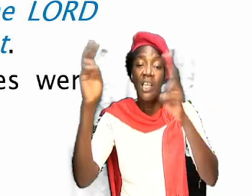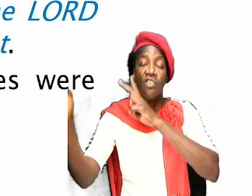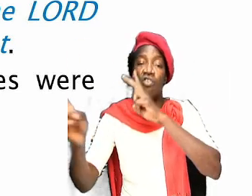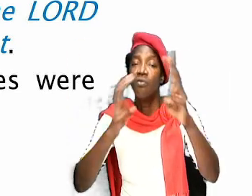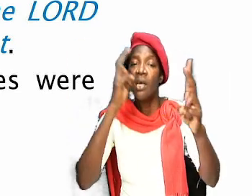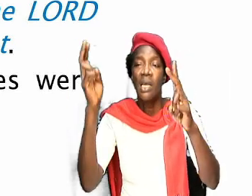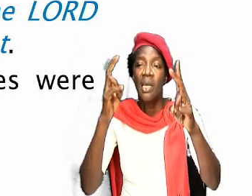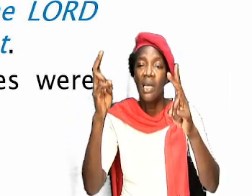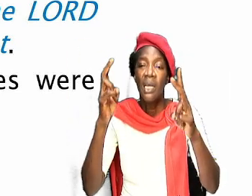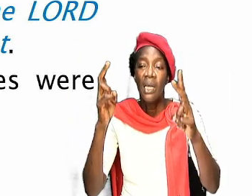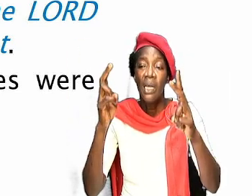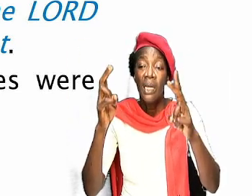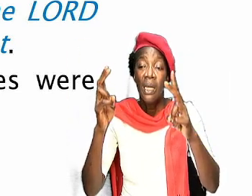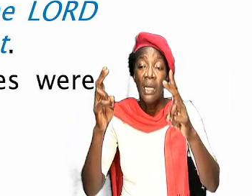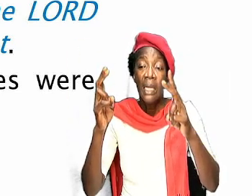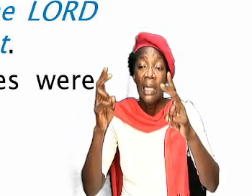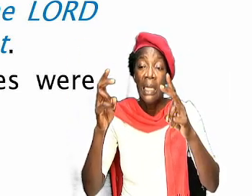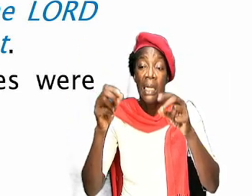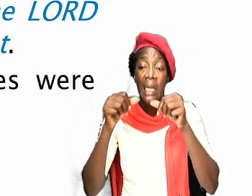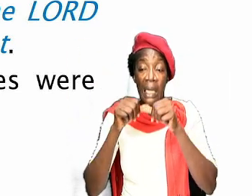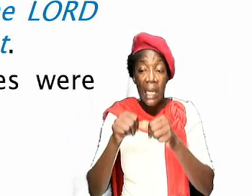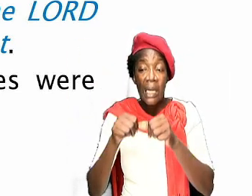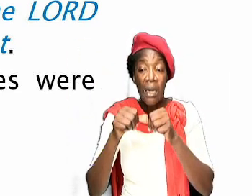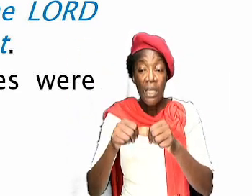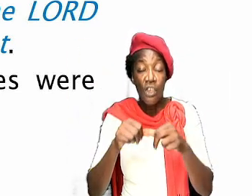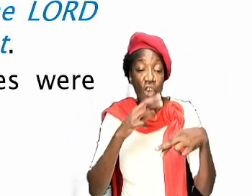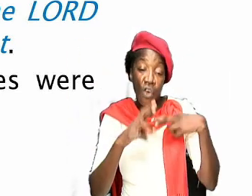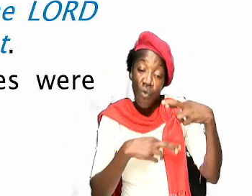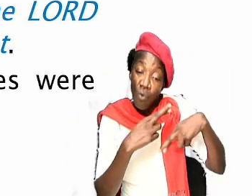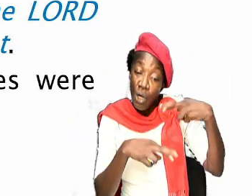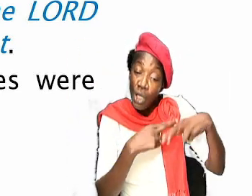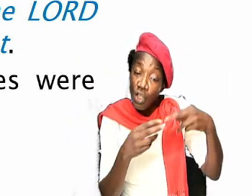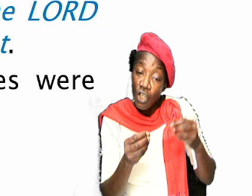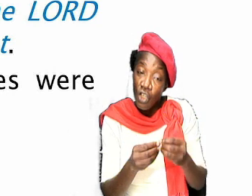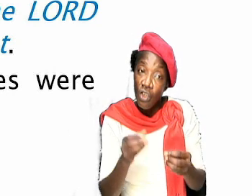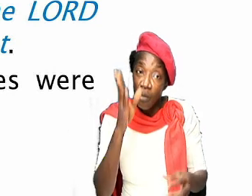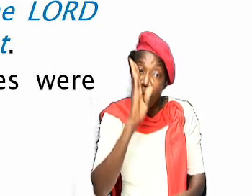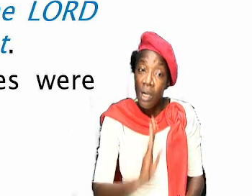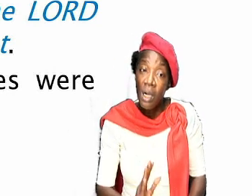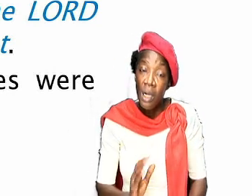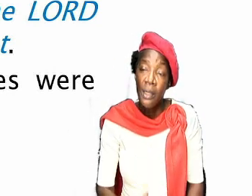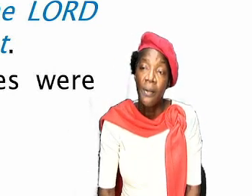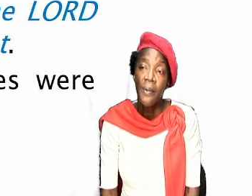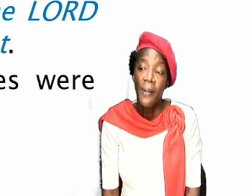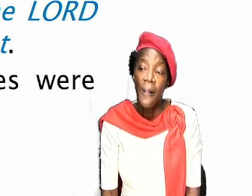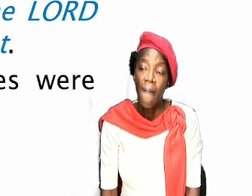also maintained a relationship with God.